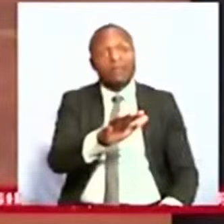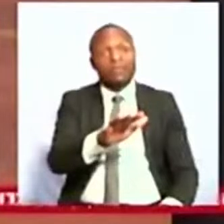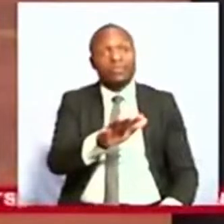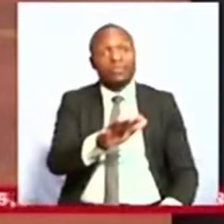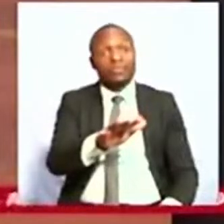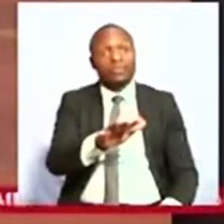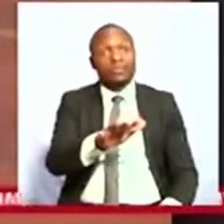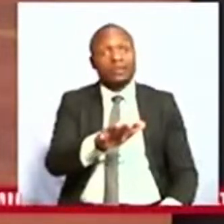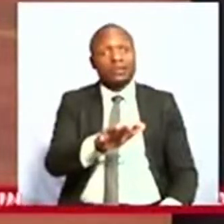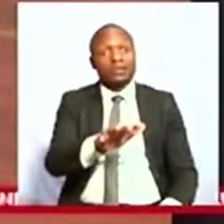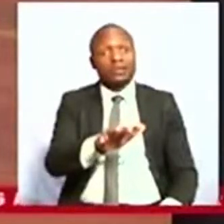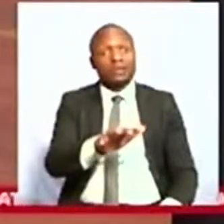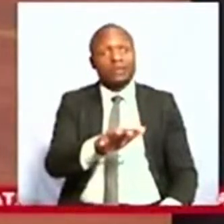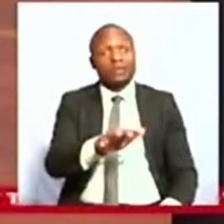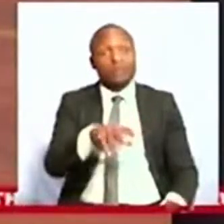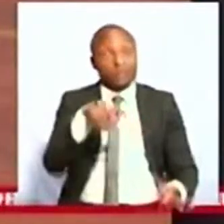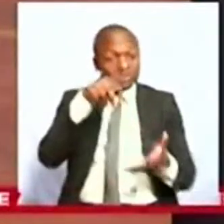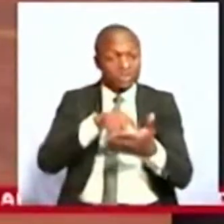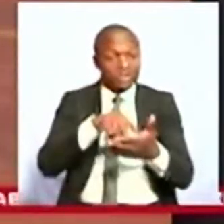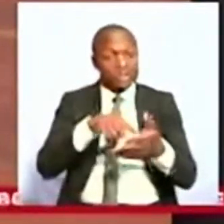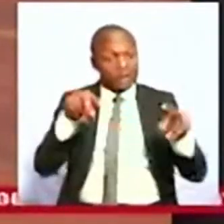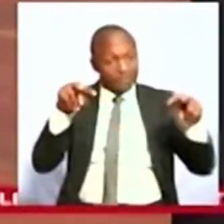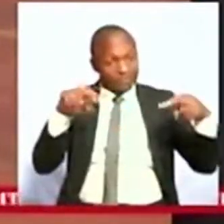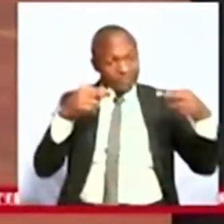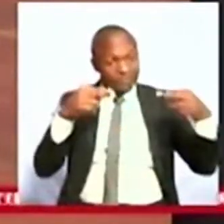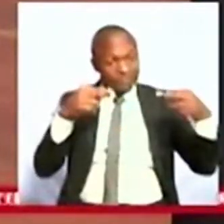cross to face the public?